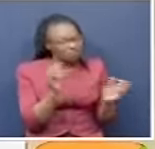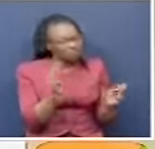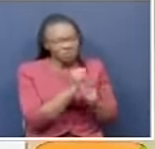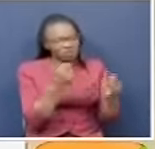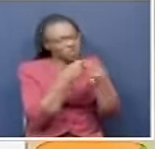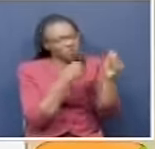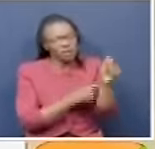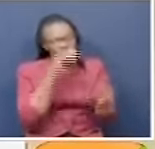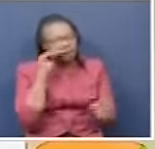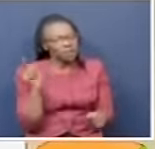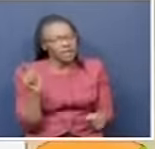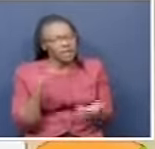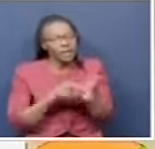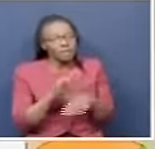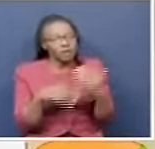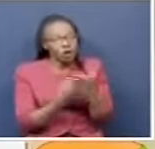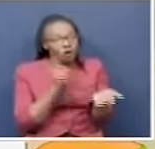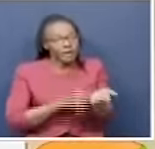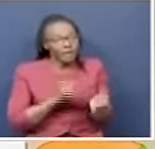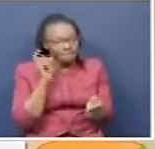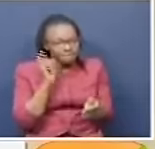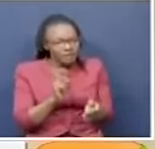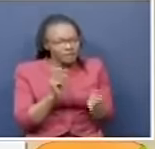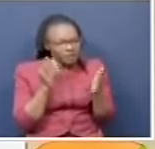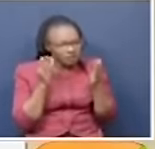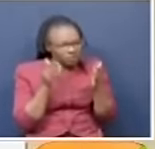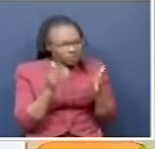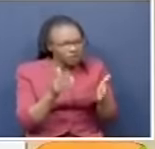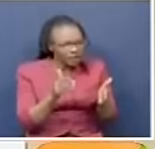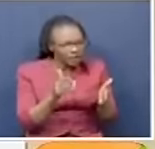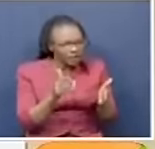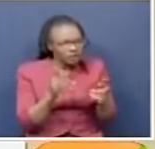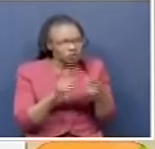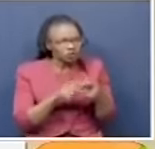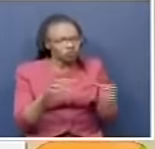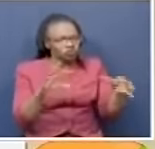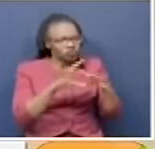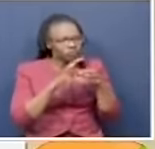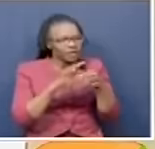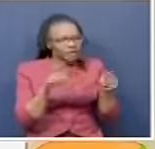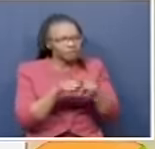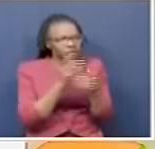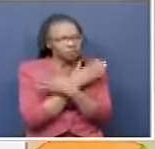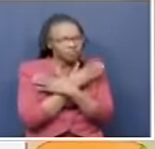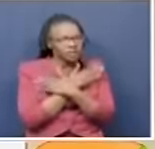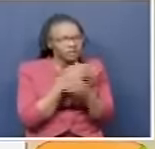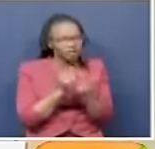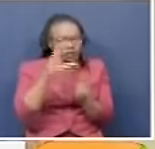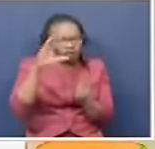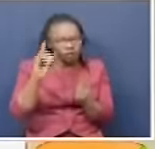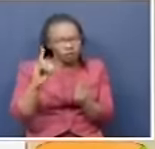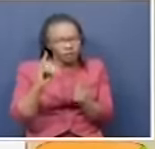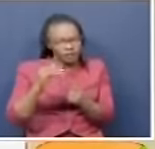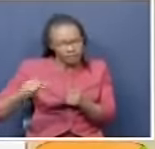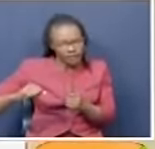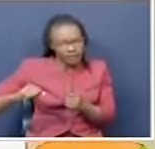he has to all the time appear to be looking in their welcoming partnership with the CORD side. And to say the truth,